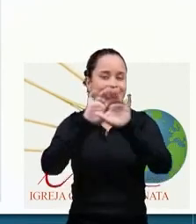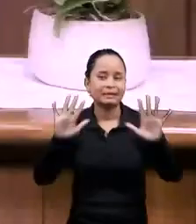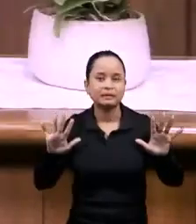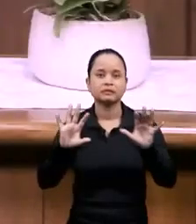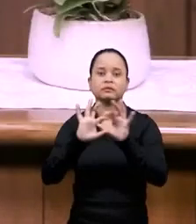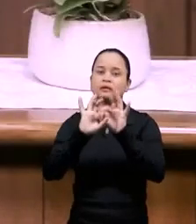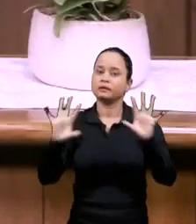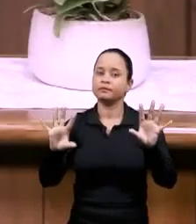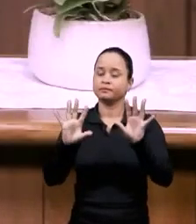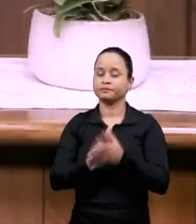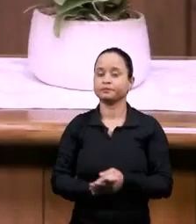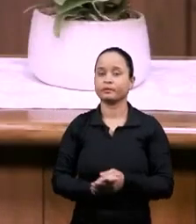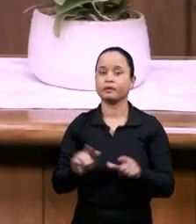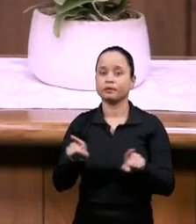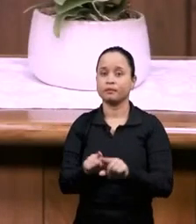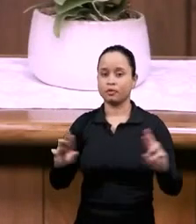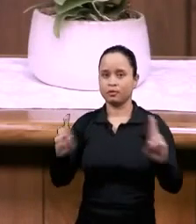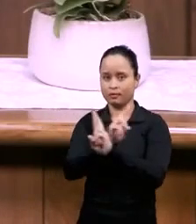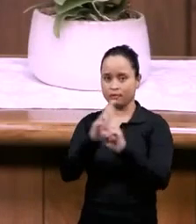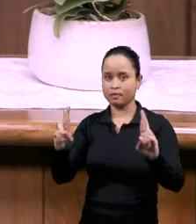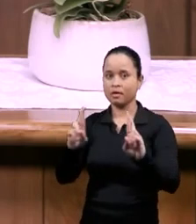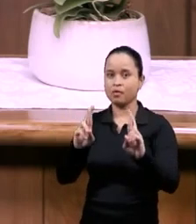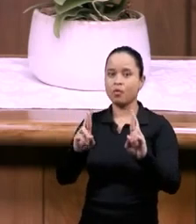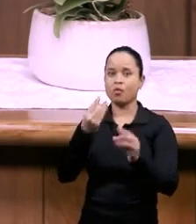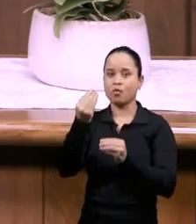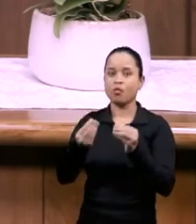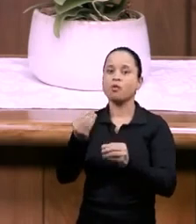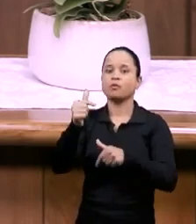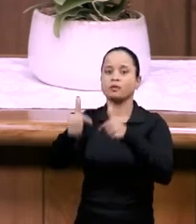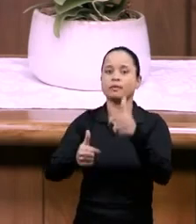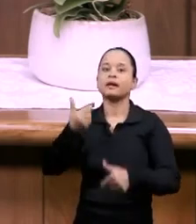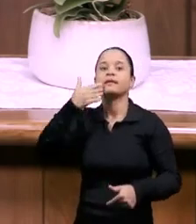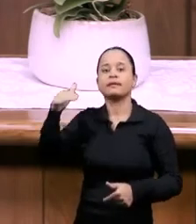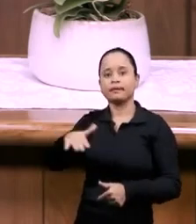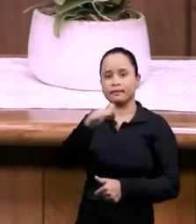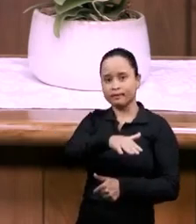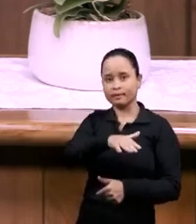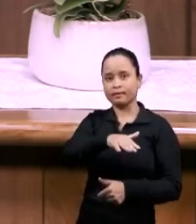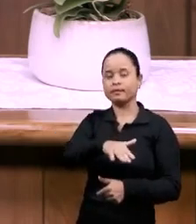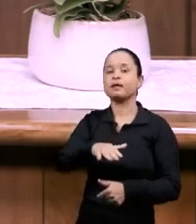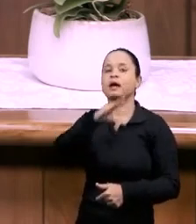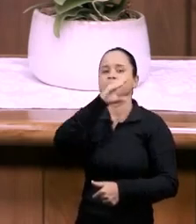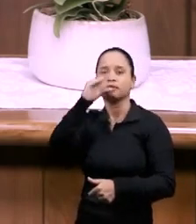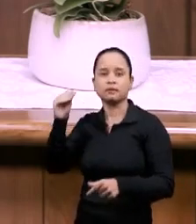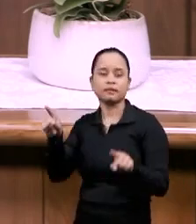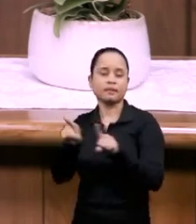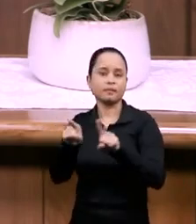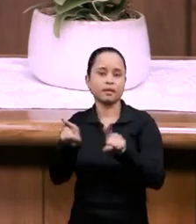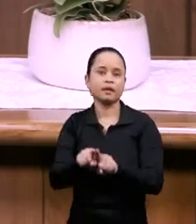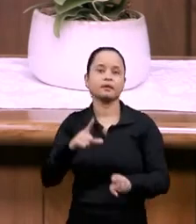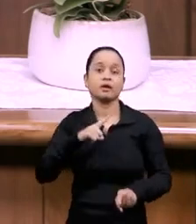Sunday. And also the children will have today